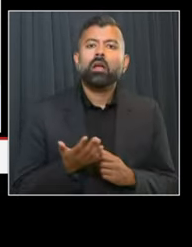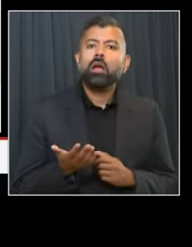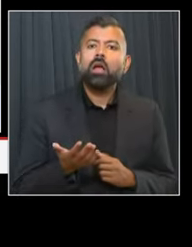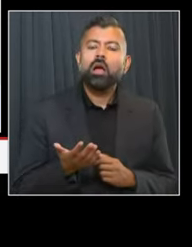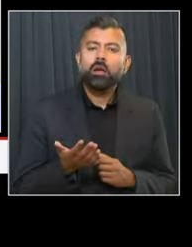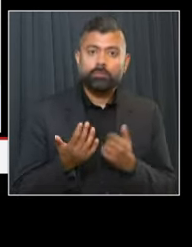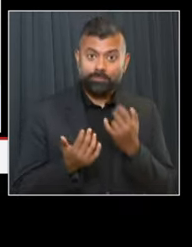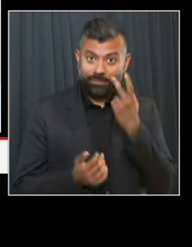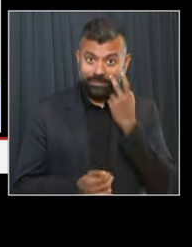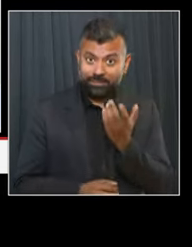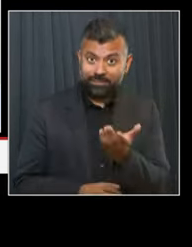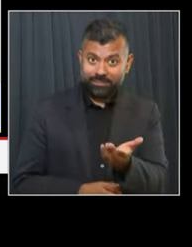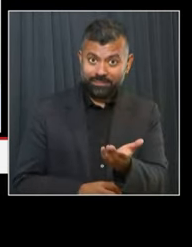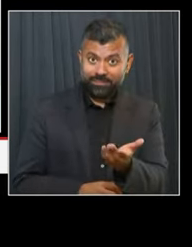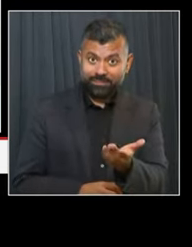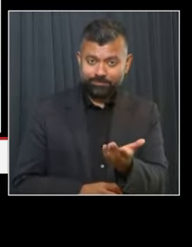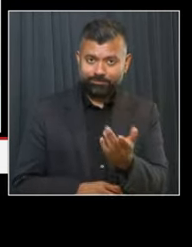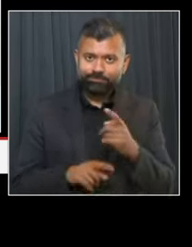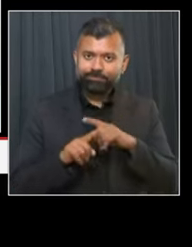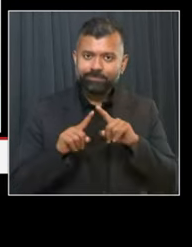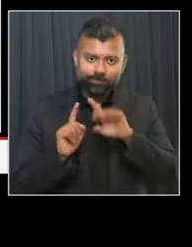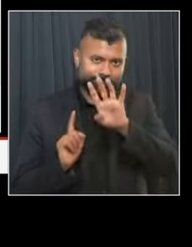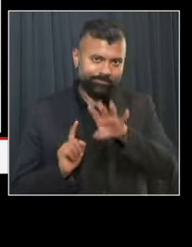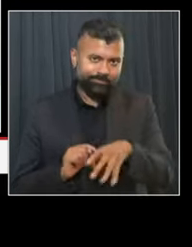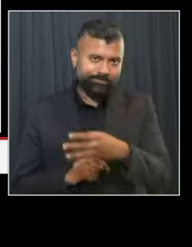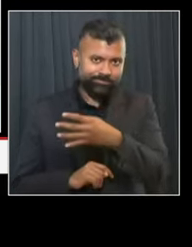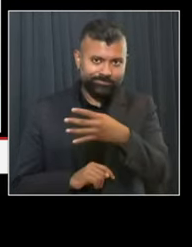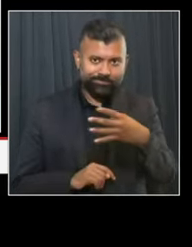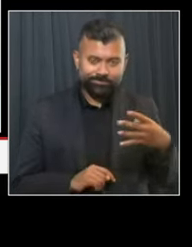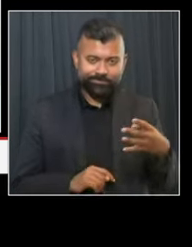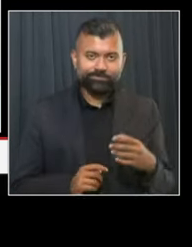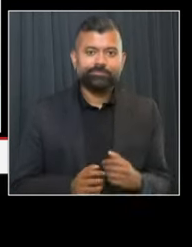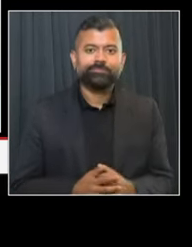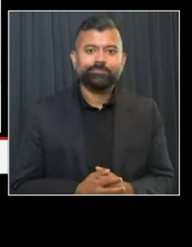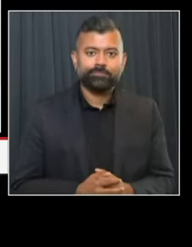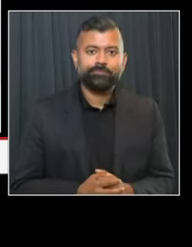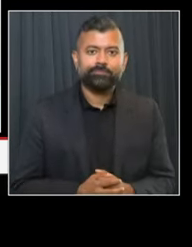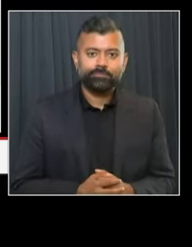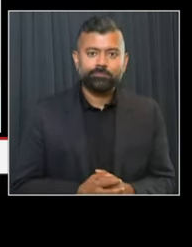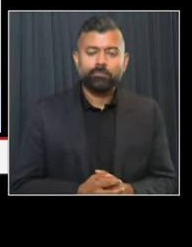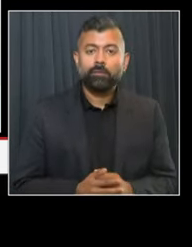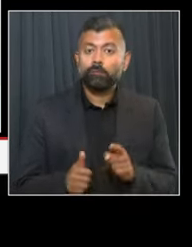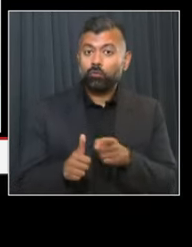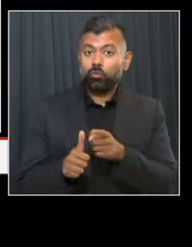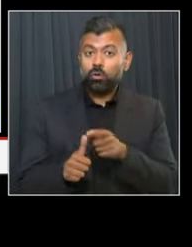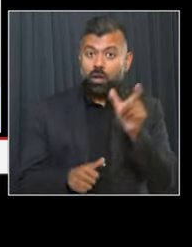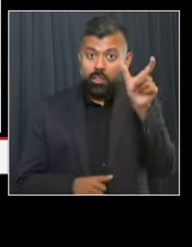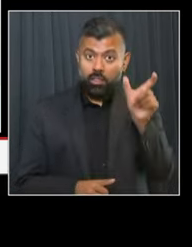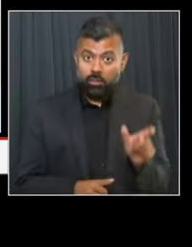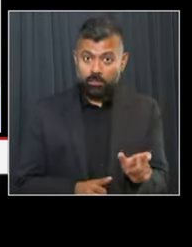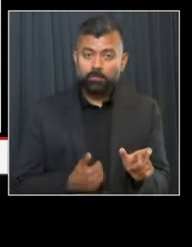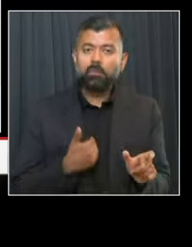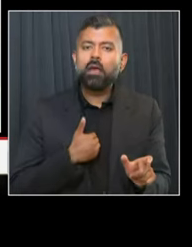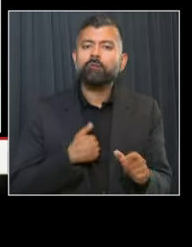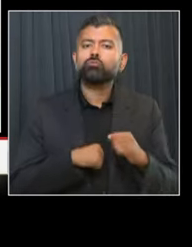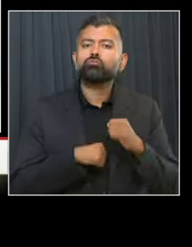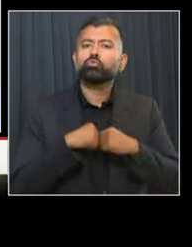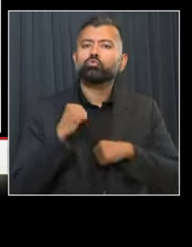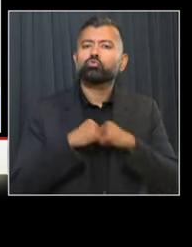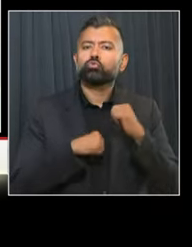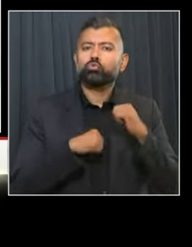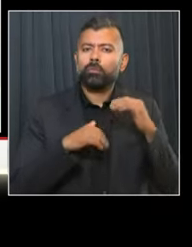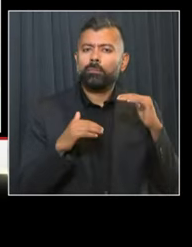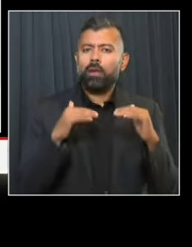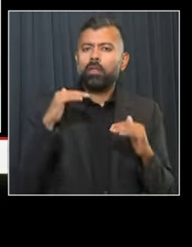we brought the budget into structural balance, so we made sure that we were balanced across the 4 years. We did not increase the use of fund